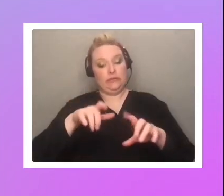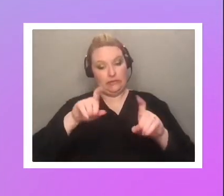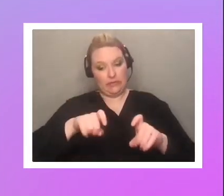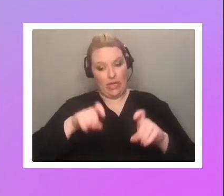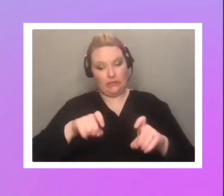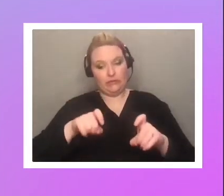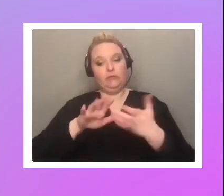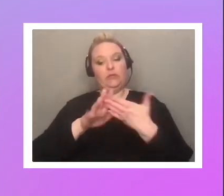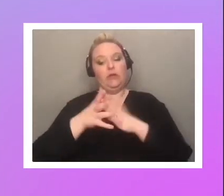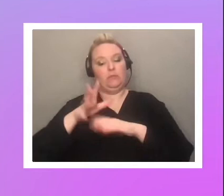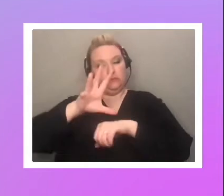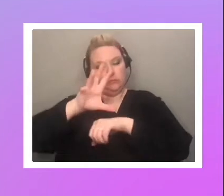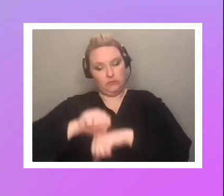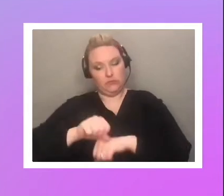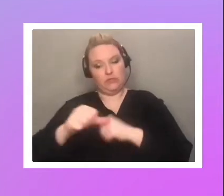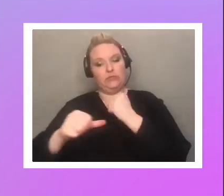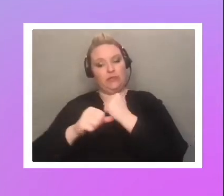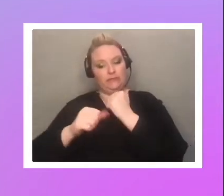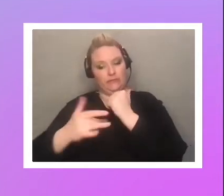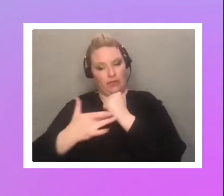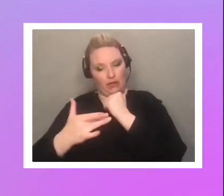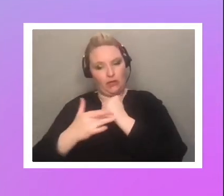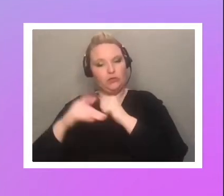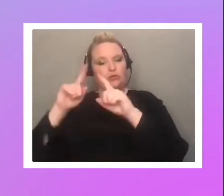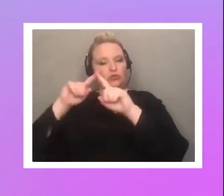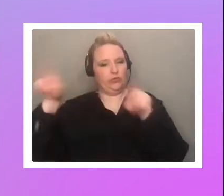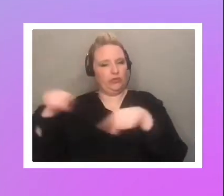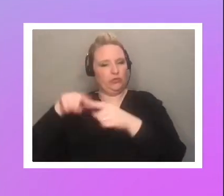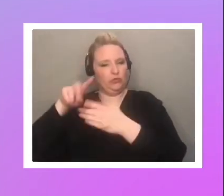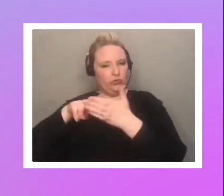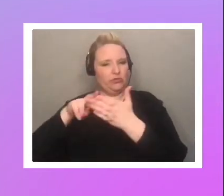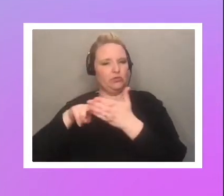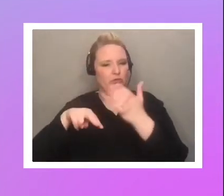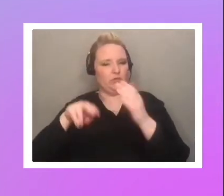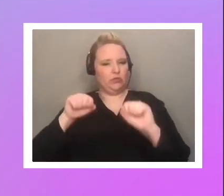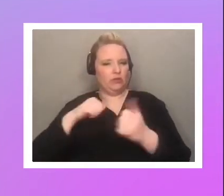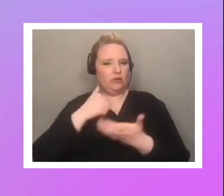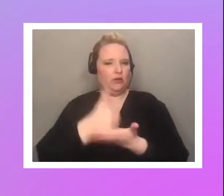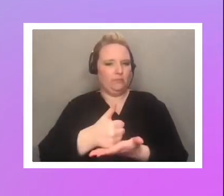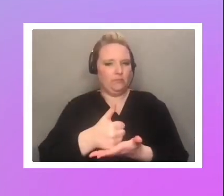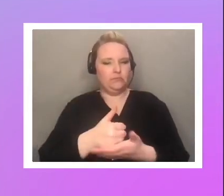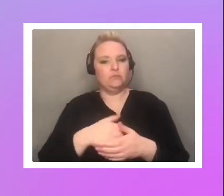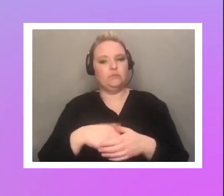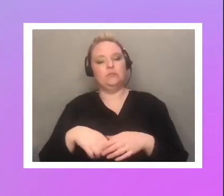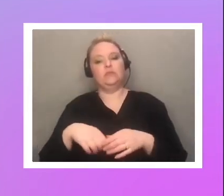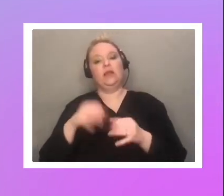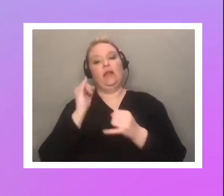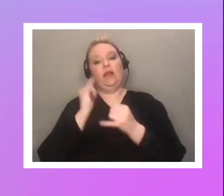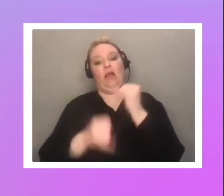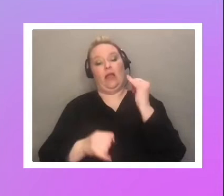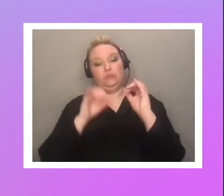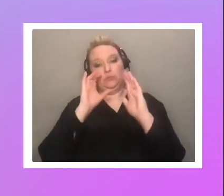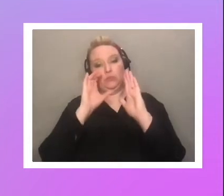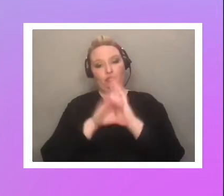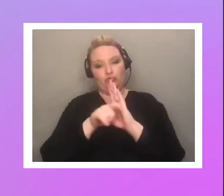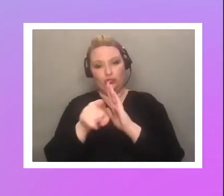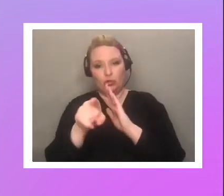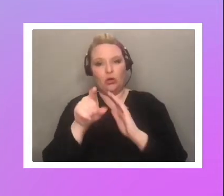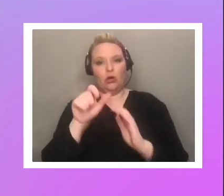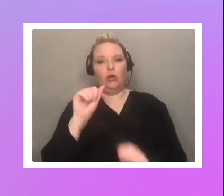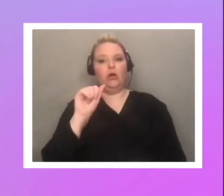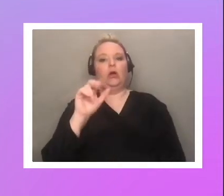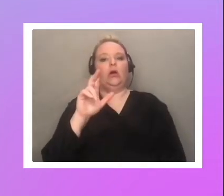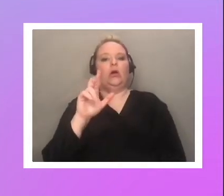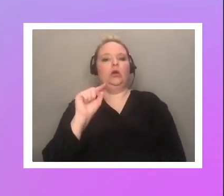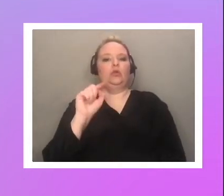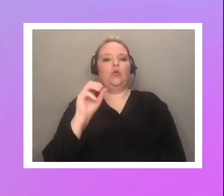assistive technology like screen readers. And finally, on this slide is automation